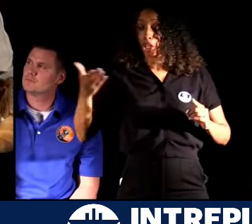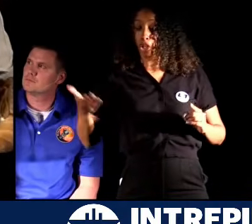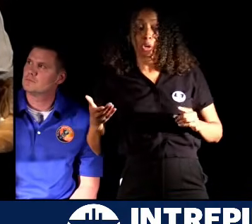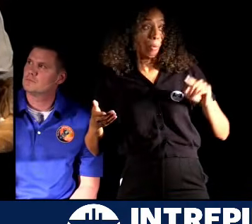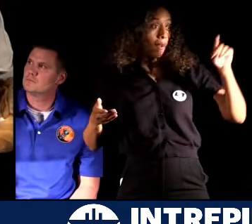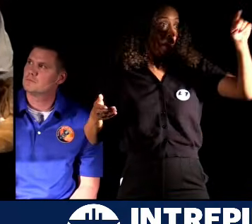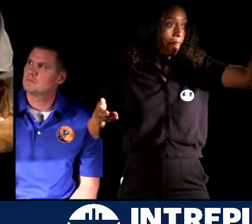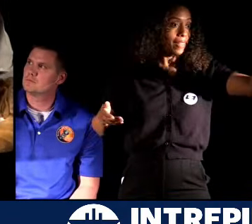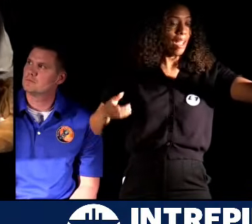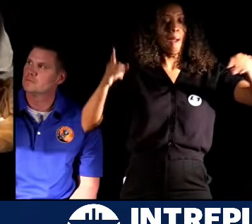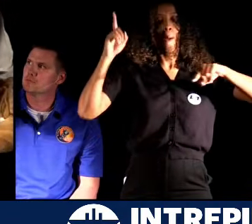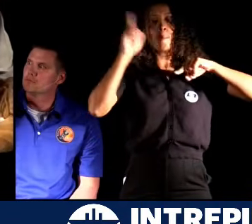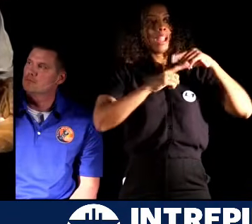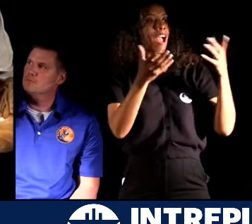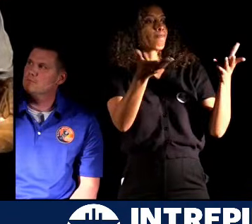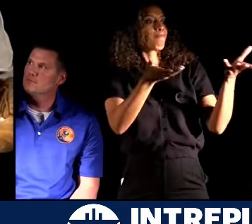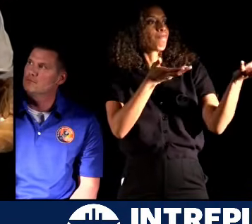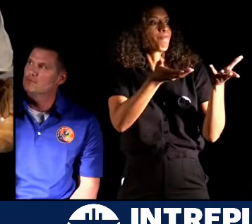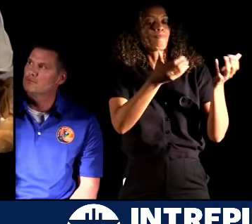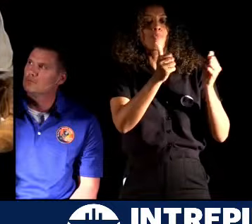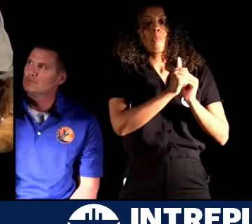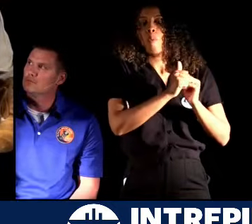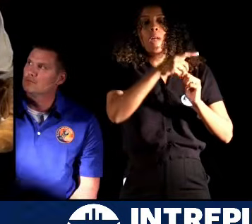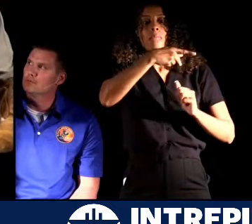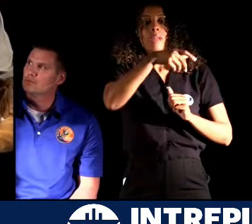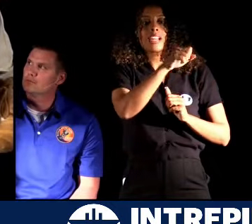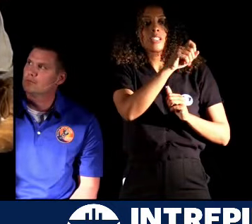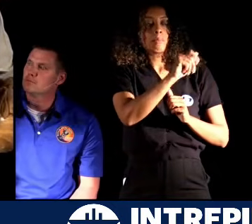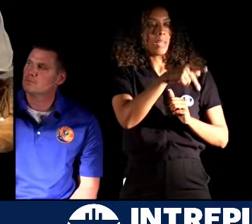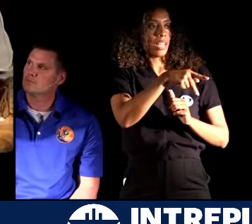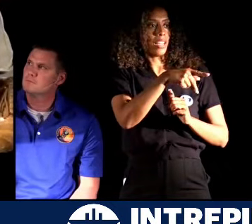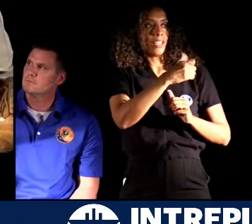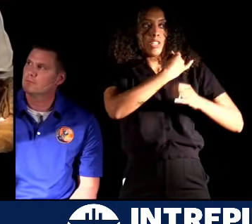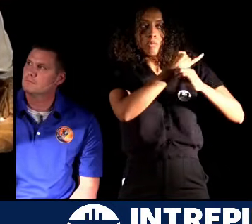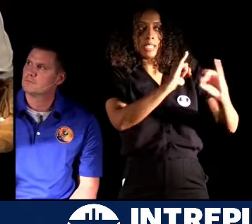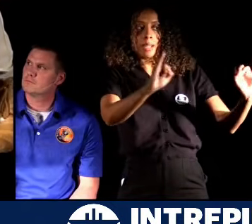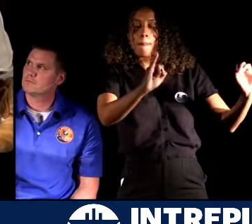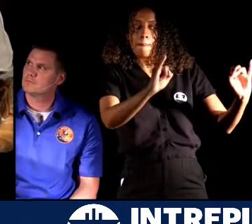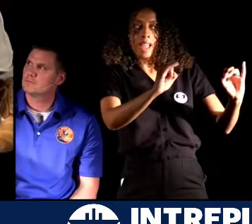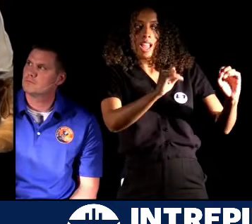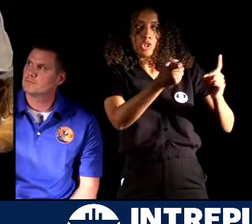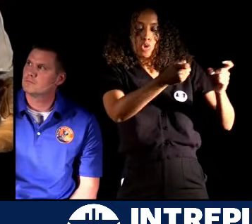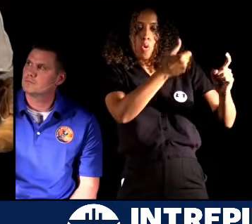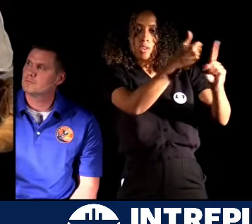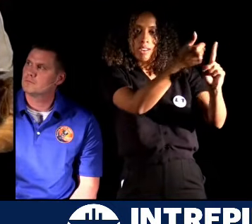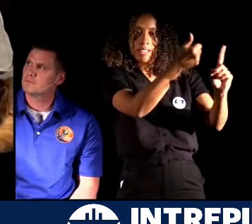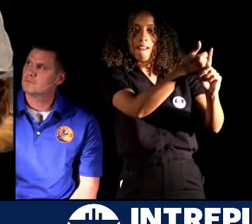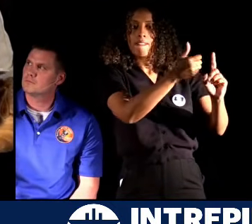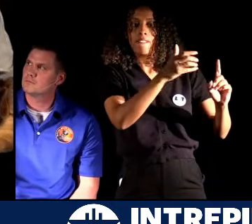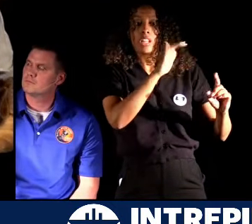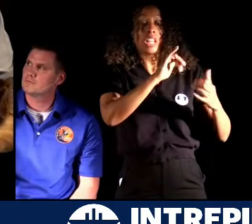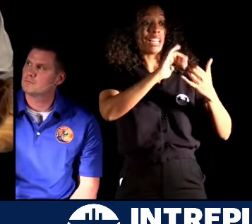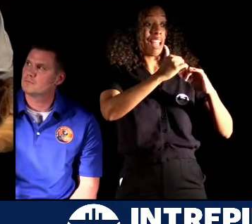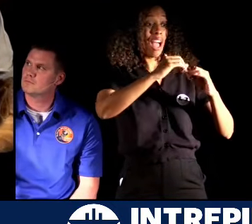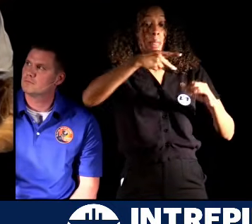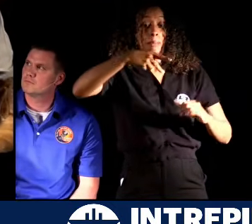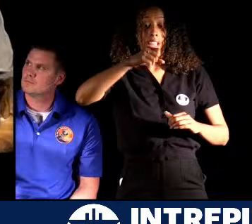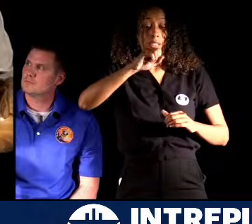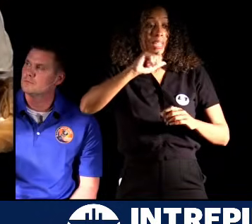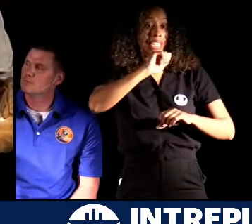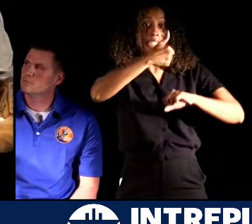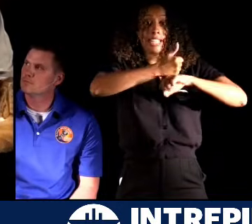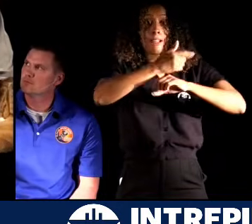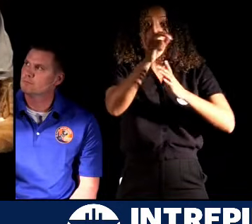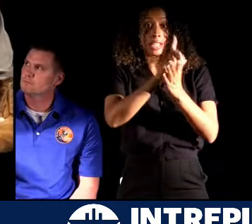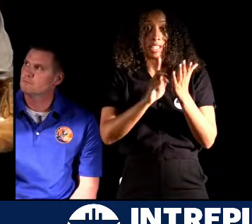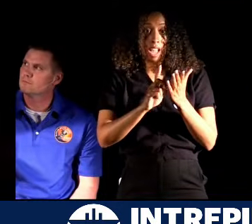talk to you. Just deal with everything by yourself. When you get out, we'll talk. That's how Parker Solar Probe is designed. For